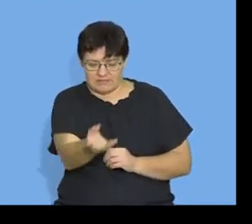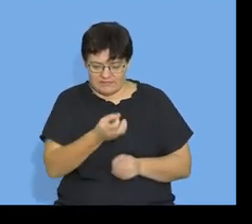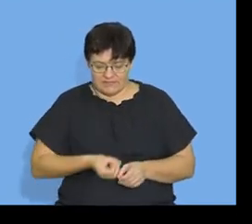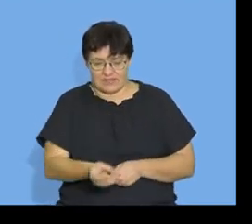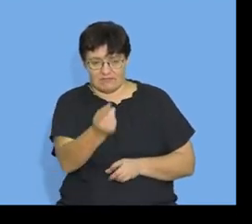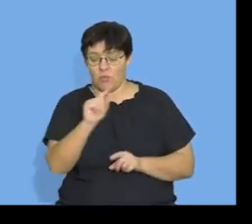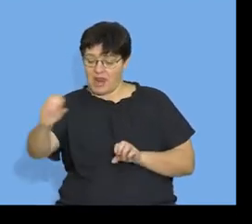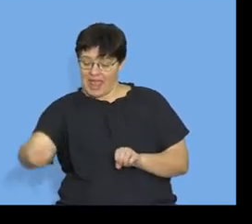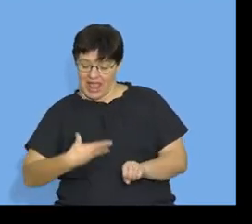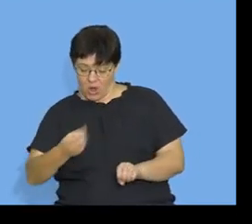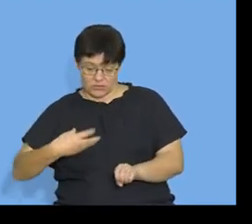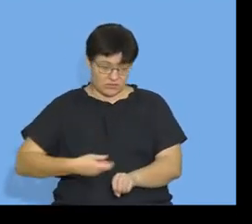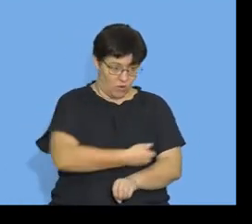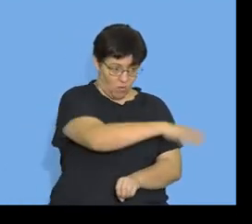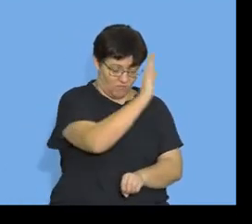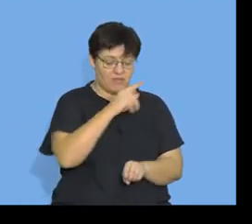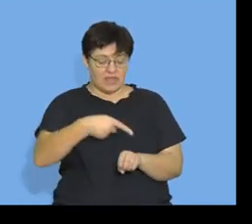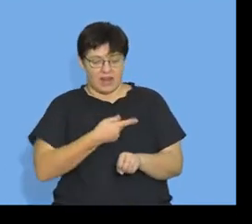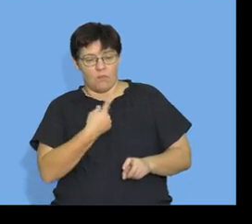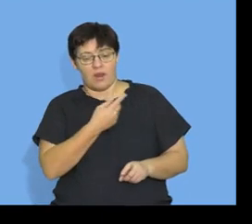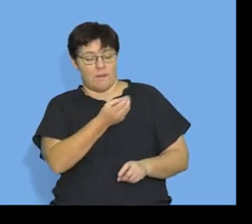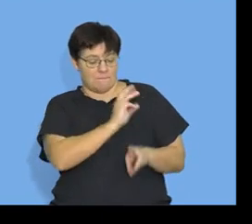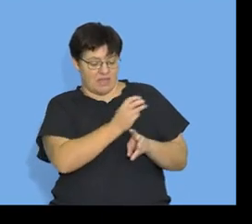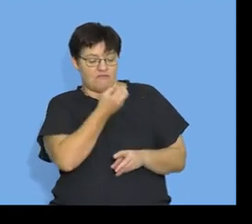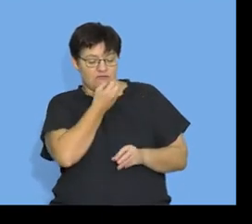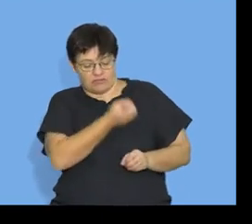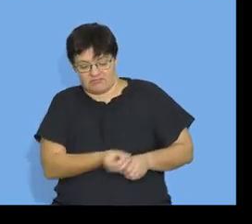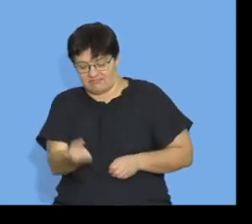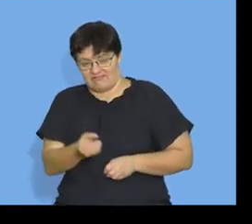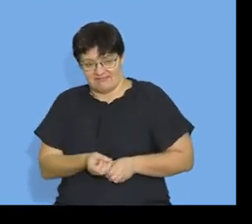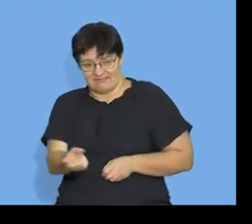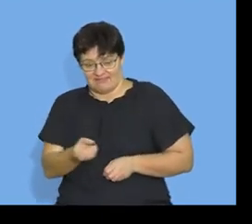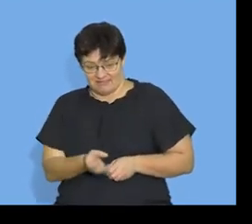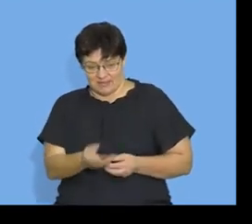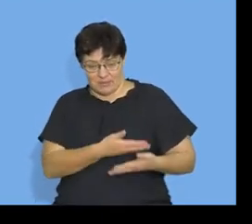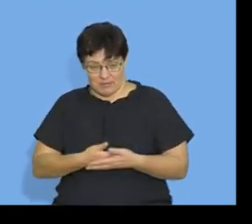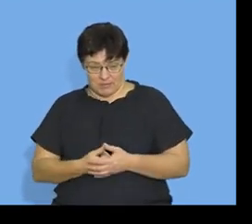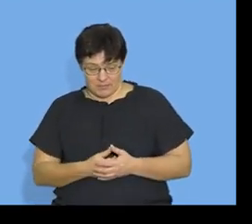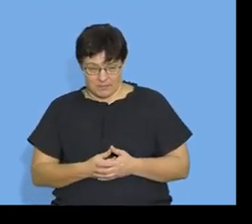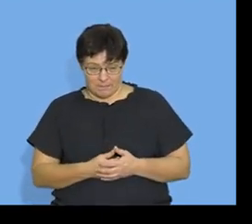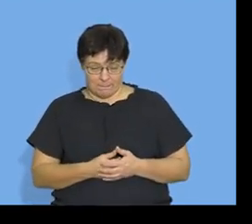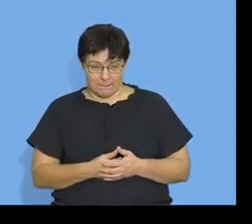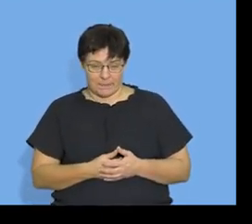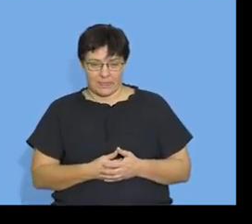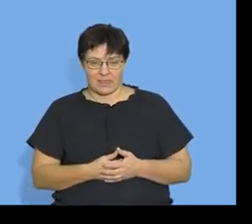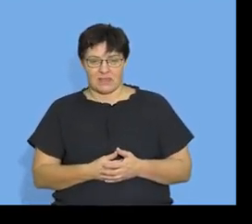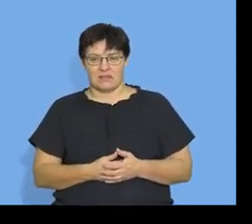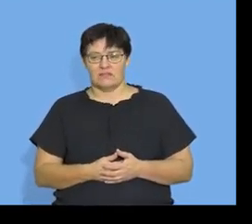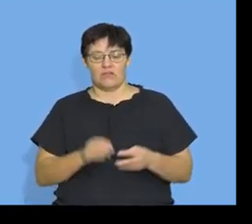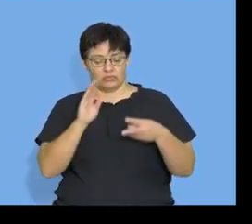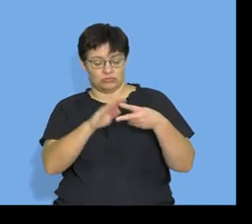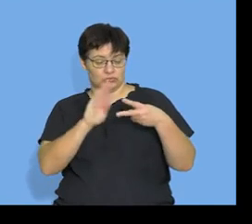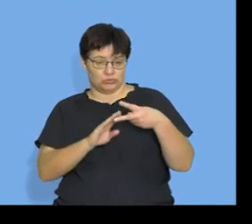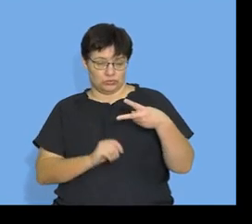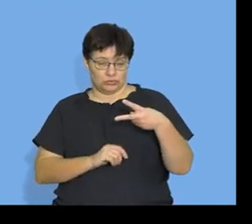nutrients from and oxygen from the maternal blood supply to the fetus. So we see that you've